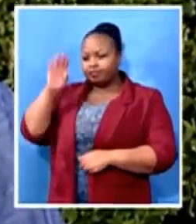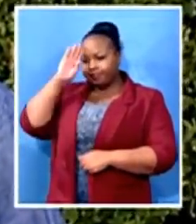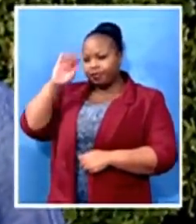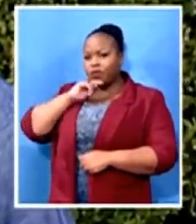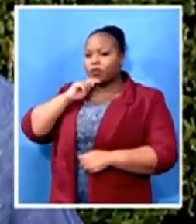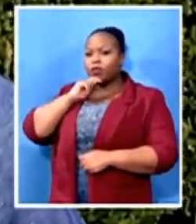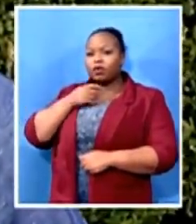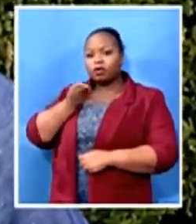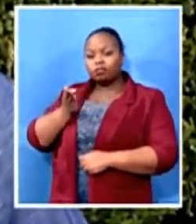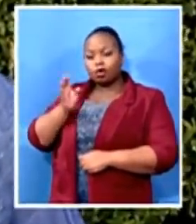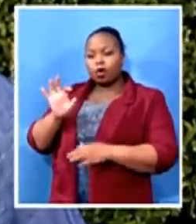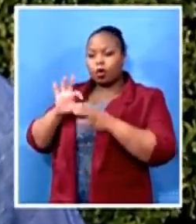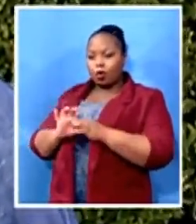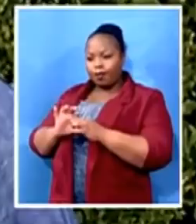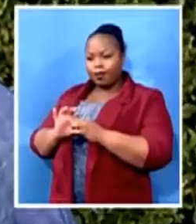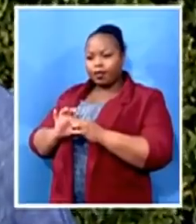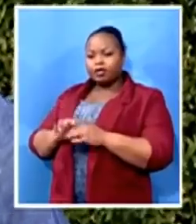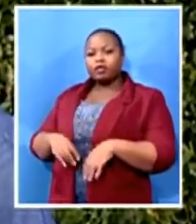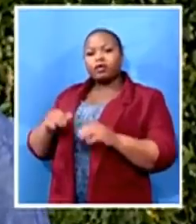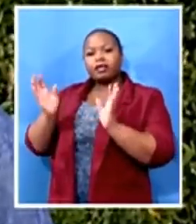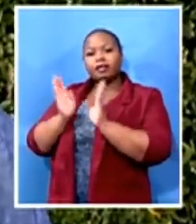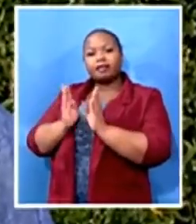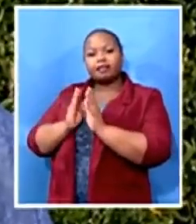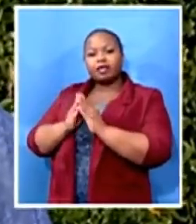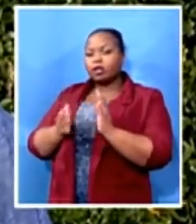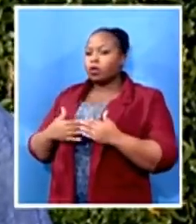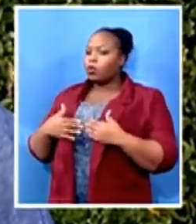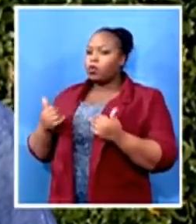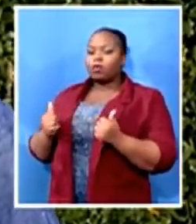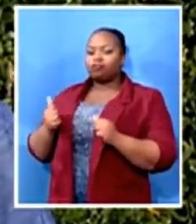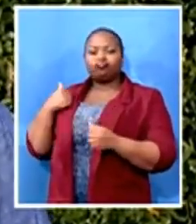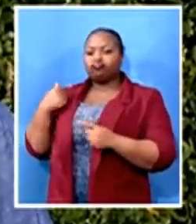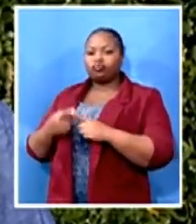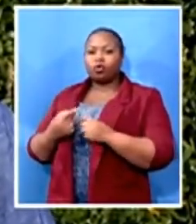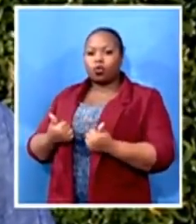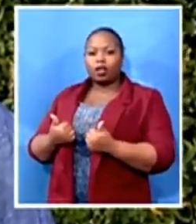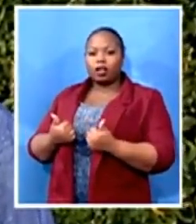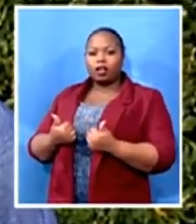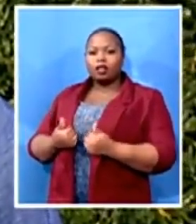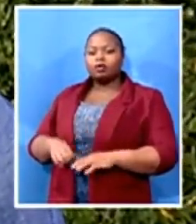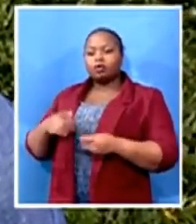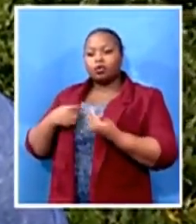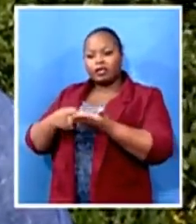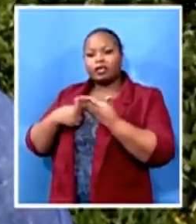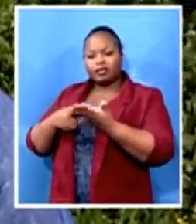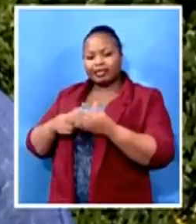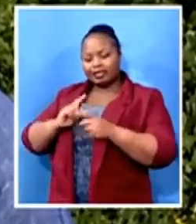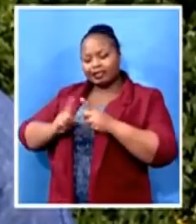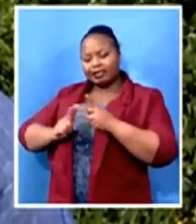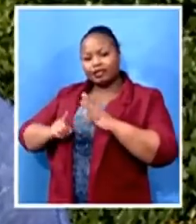meeting went well. It was quite productive in tackling the issues that were before us. It's a meeting